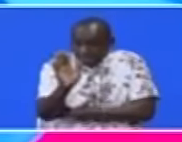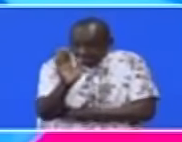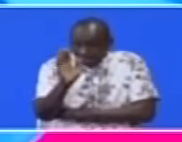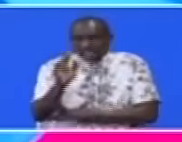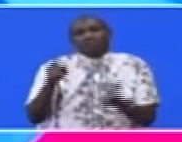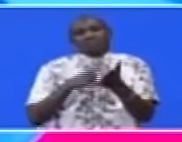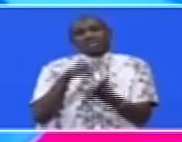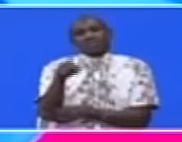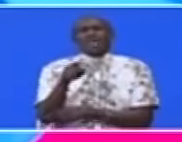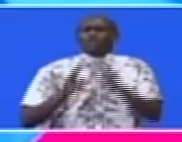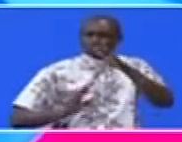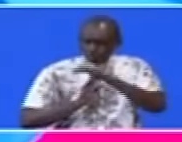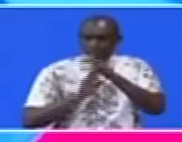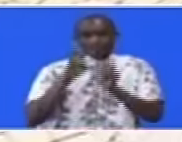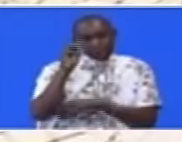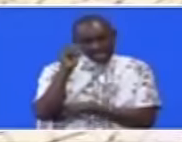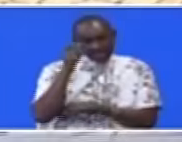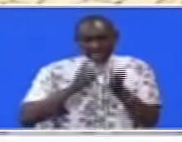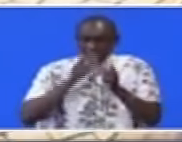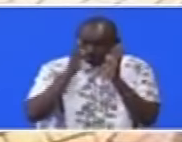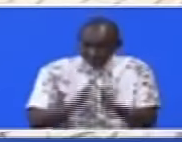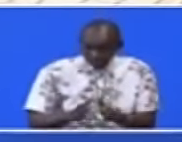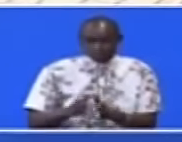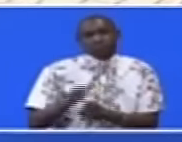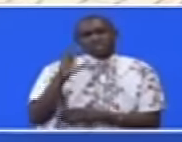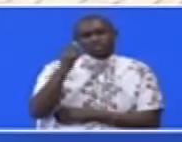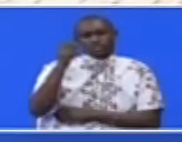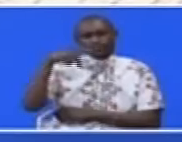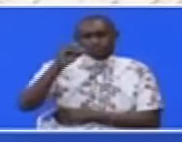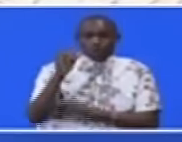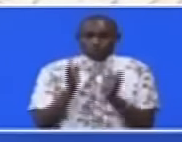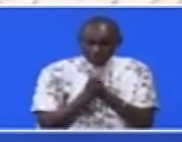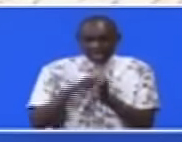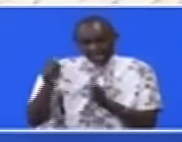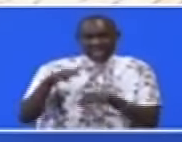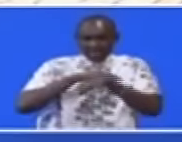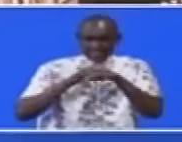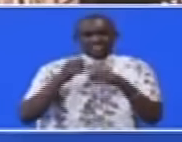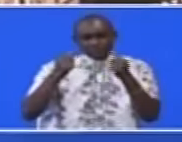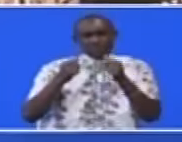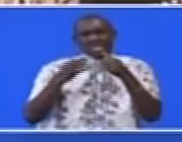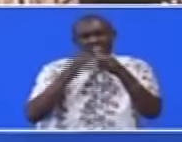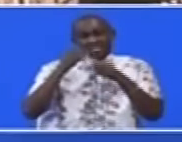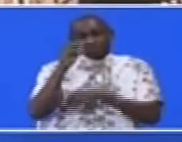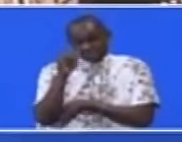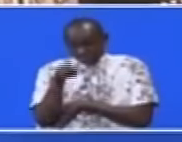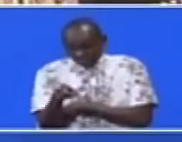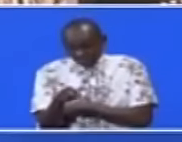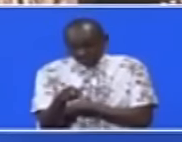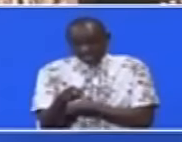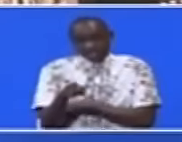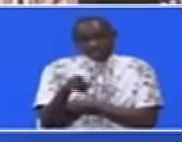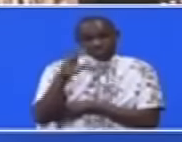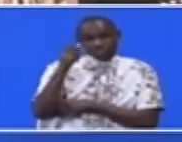banned. Top marathoner Rita Jeptoe, road race athlete Matthew Kisorio, and Africa Championship 800 meters bronze medalist